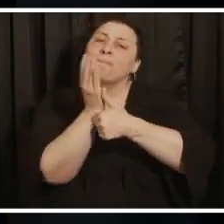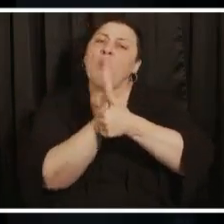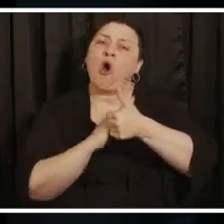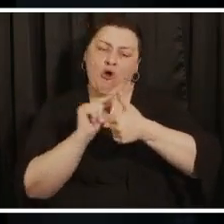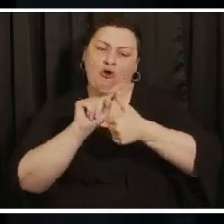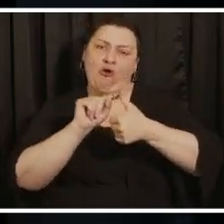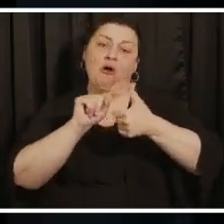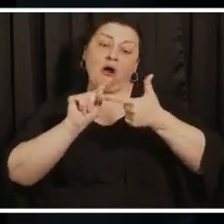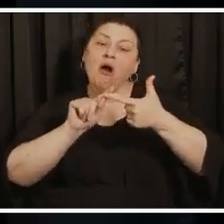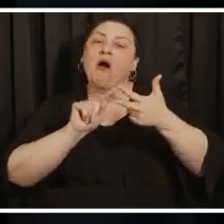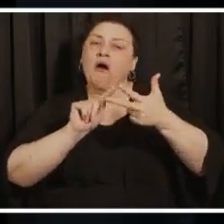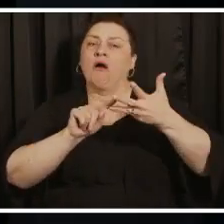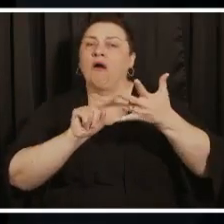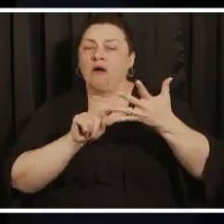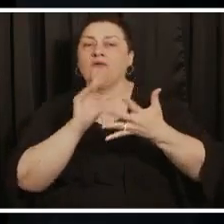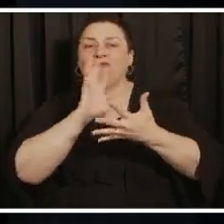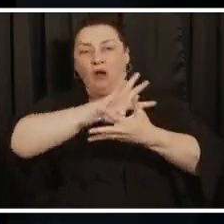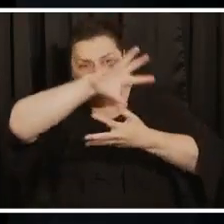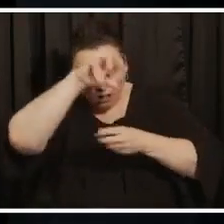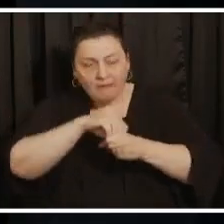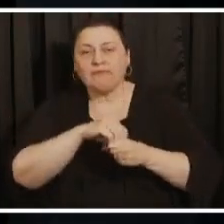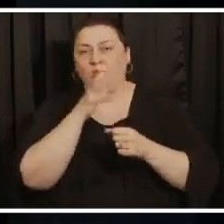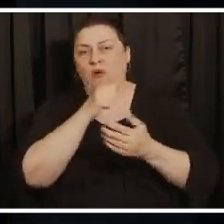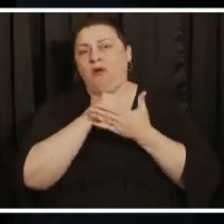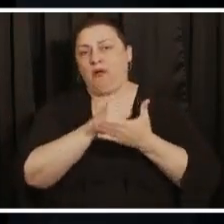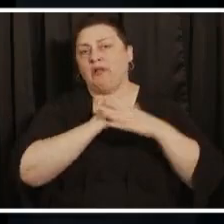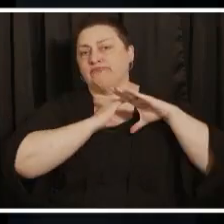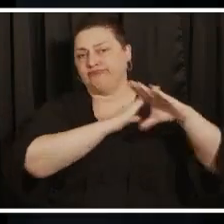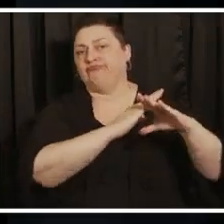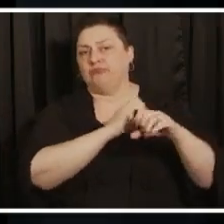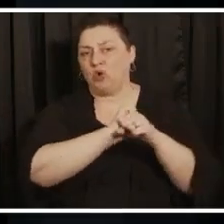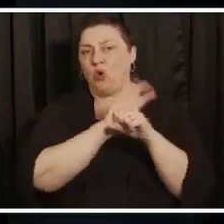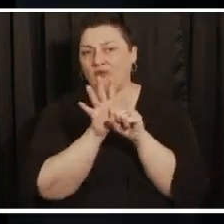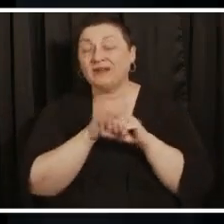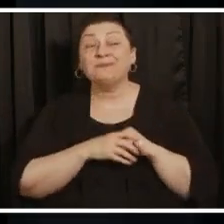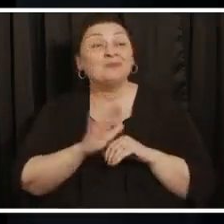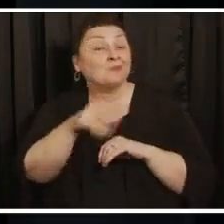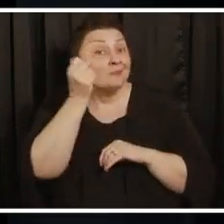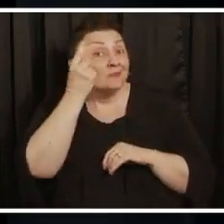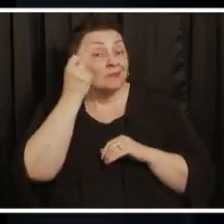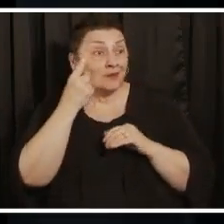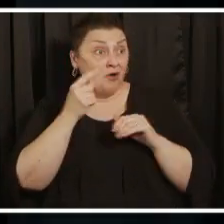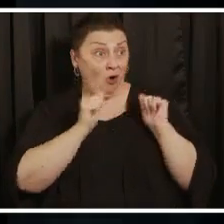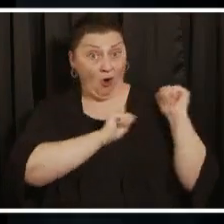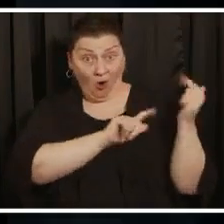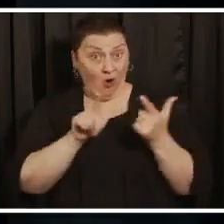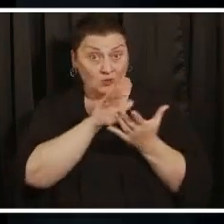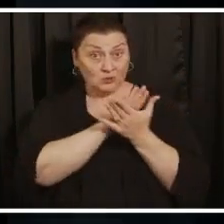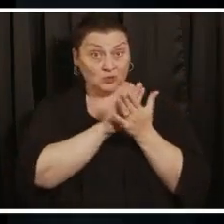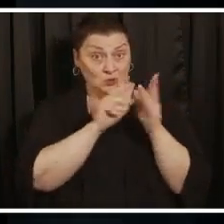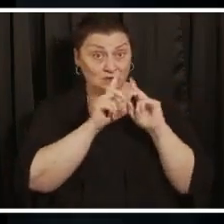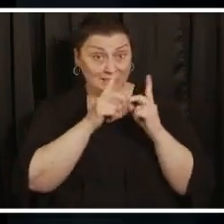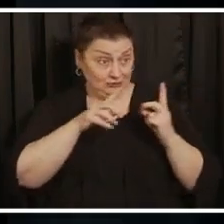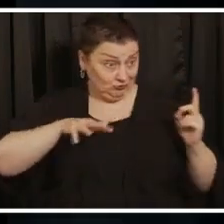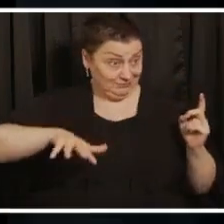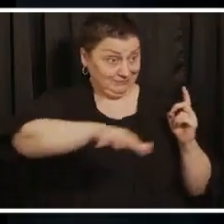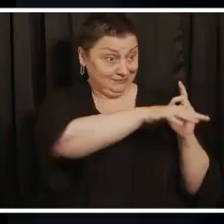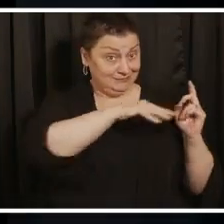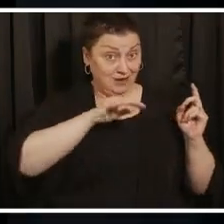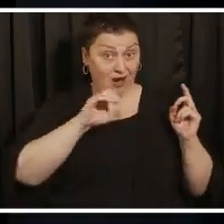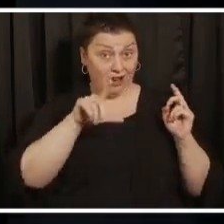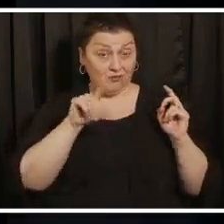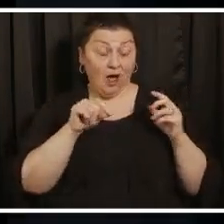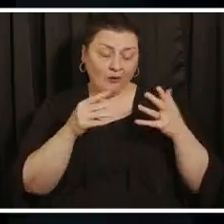also indicate that in districts where, in every district in our state, whether it is required or